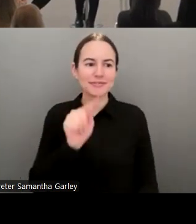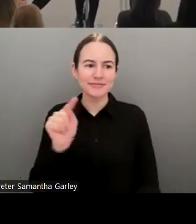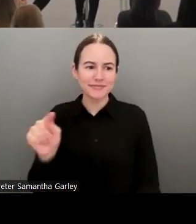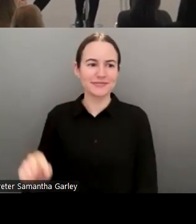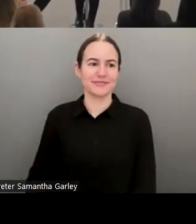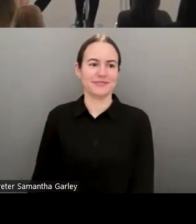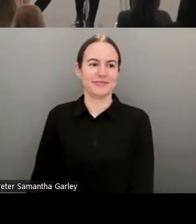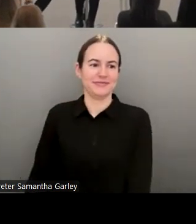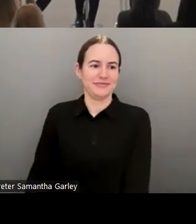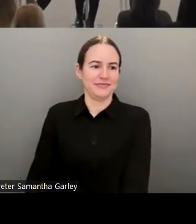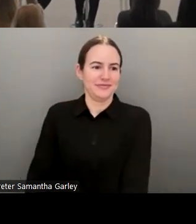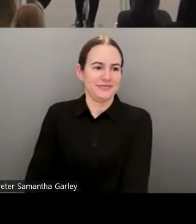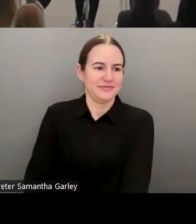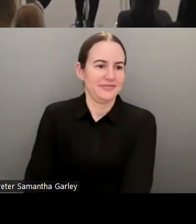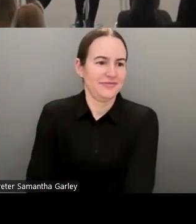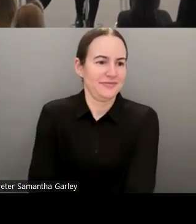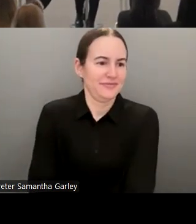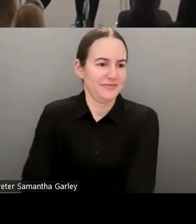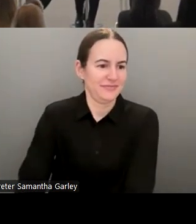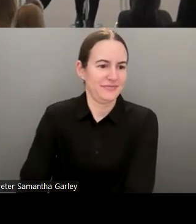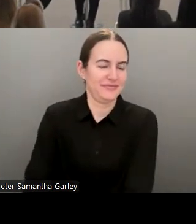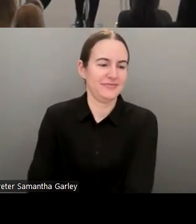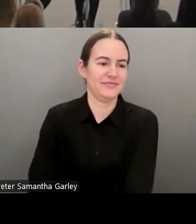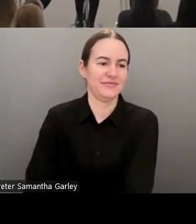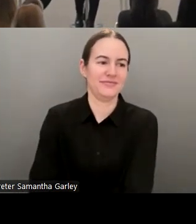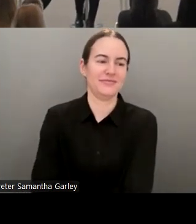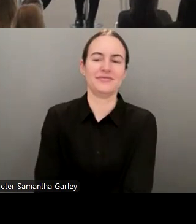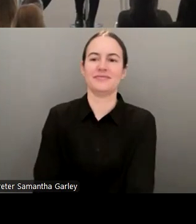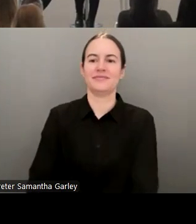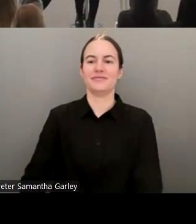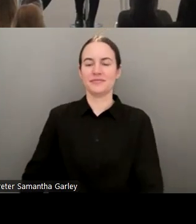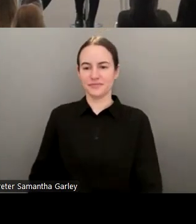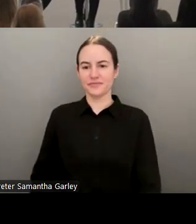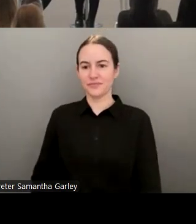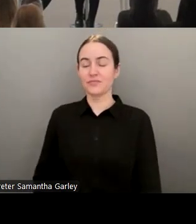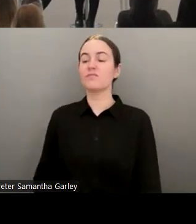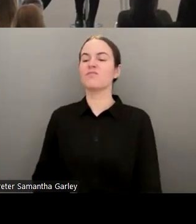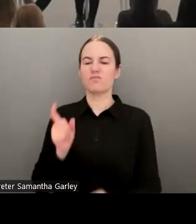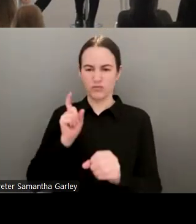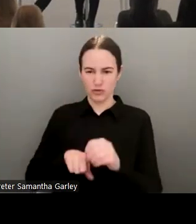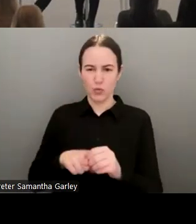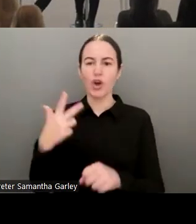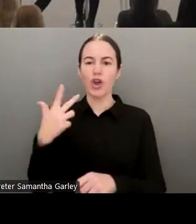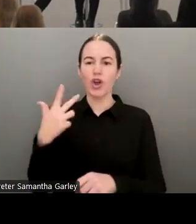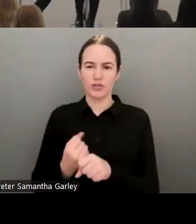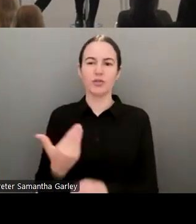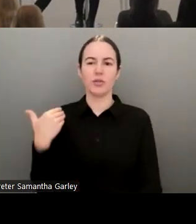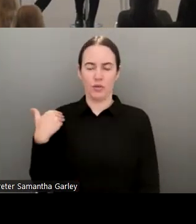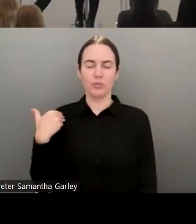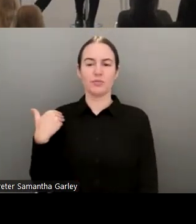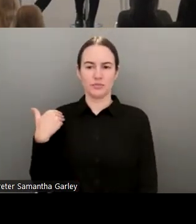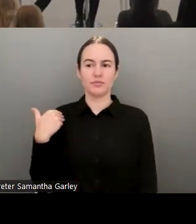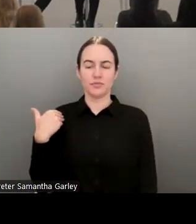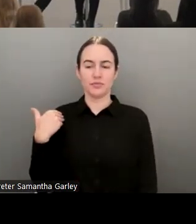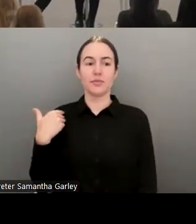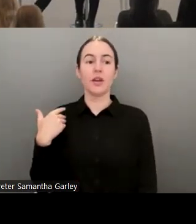professionalism and accessibility, but we joined IAAP organization more than 3 years ago, and I think that was driven by